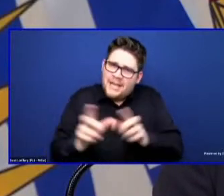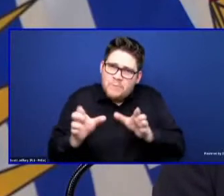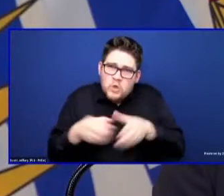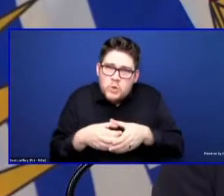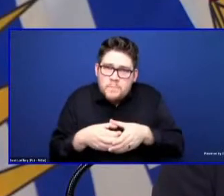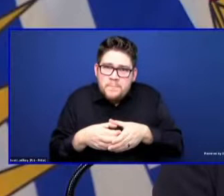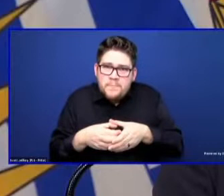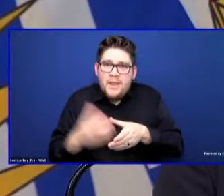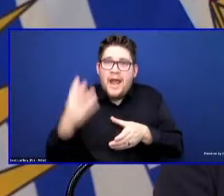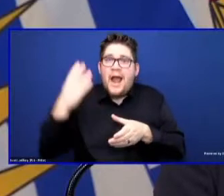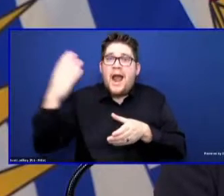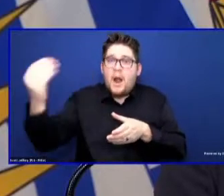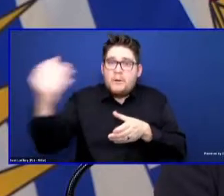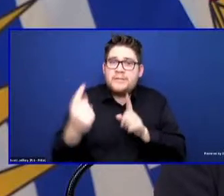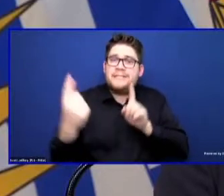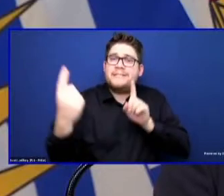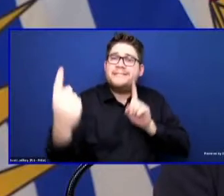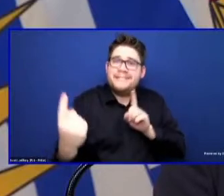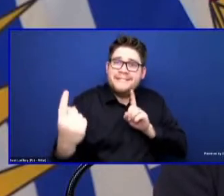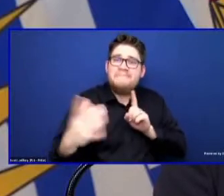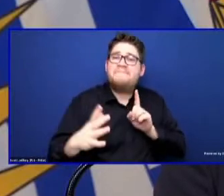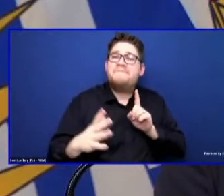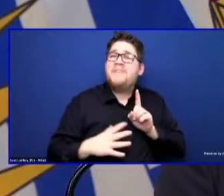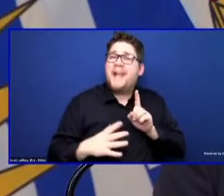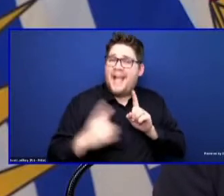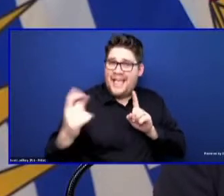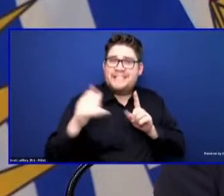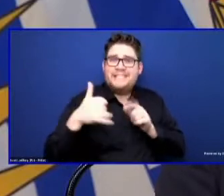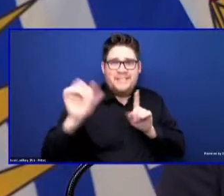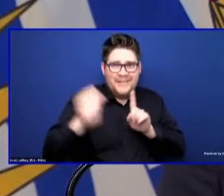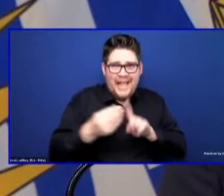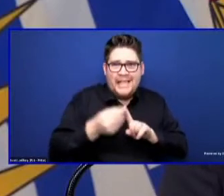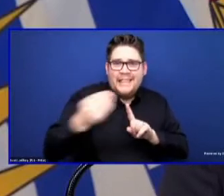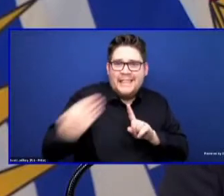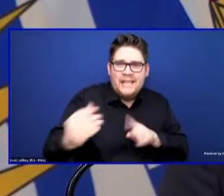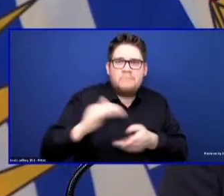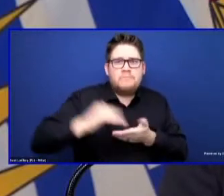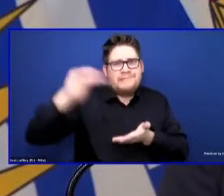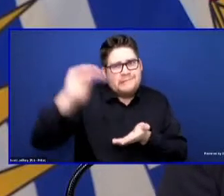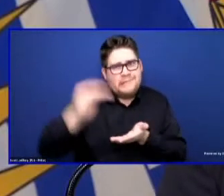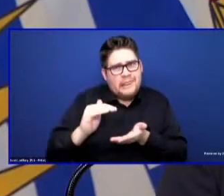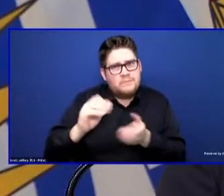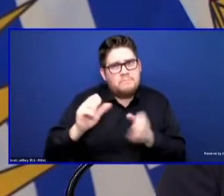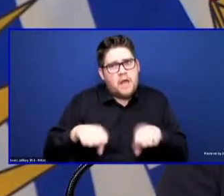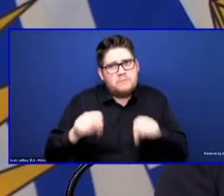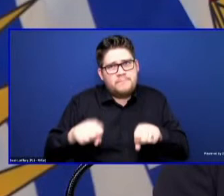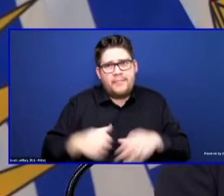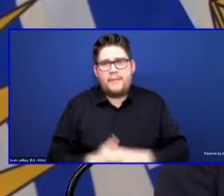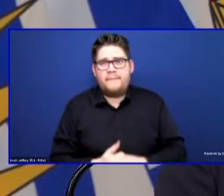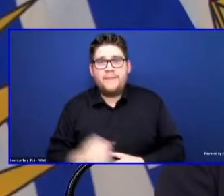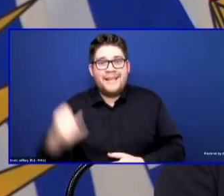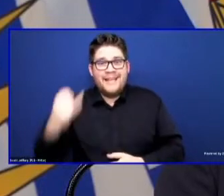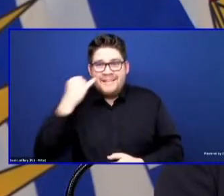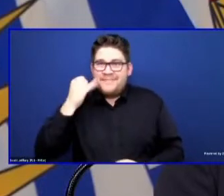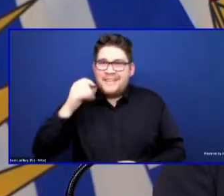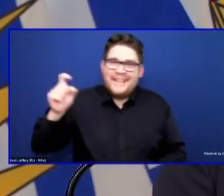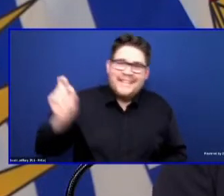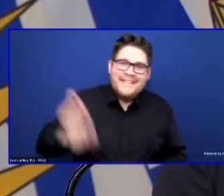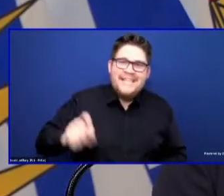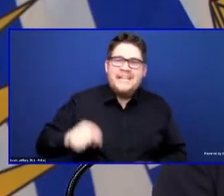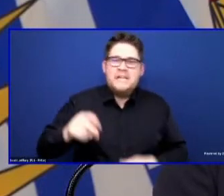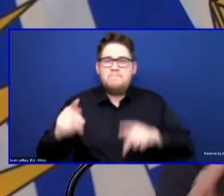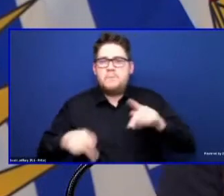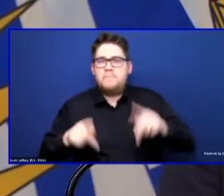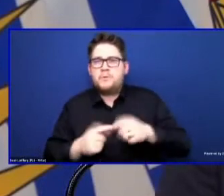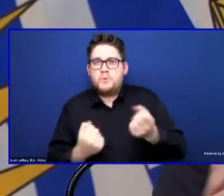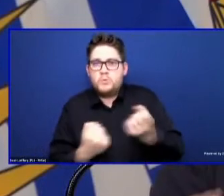So have that small group of people that you meet with, that you need to support you. Meet them outside. Keep your distance. If